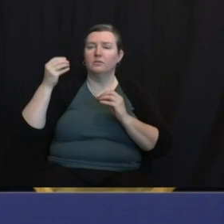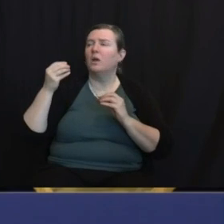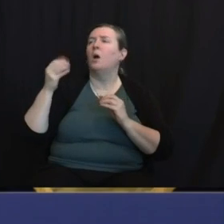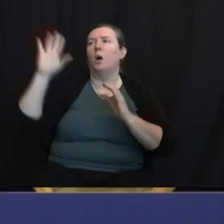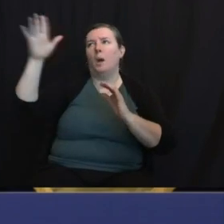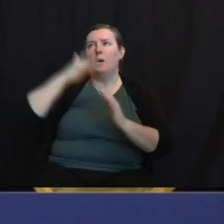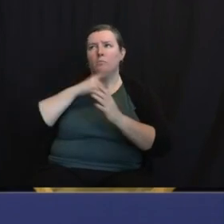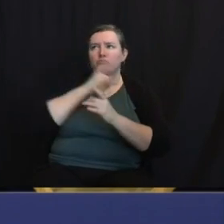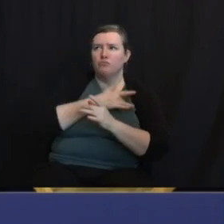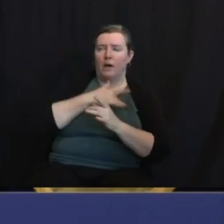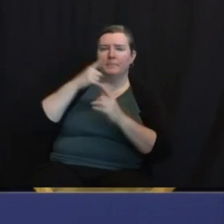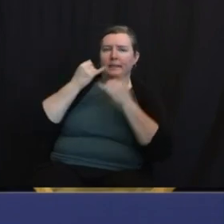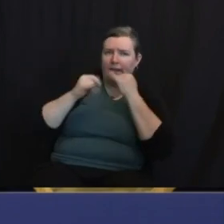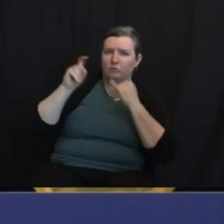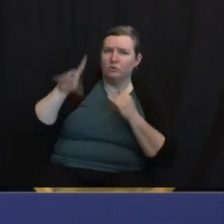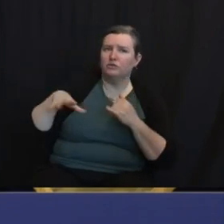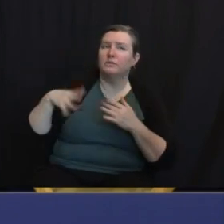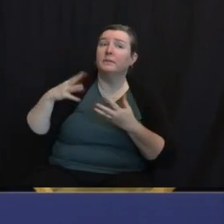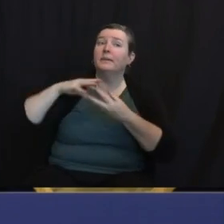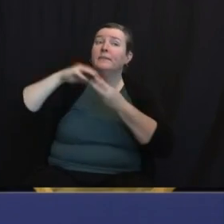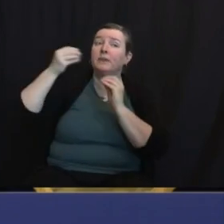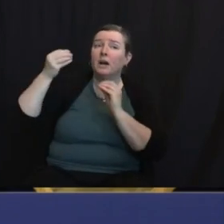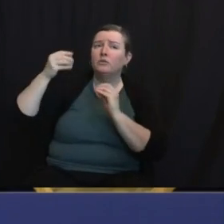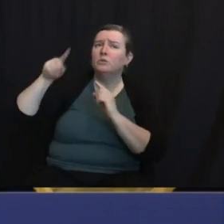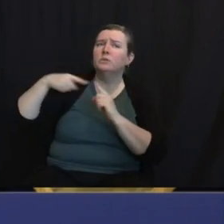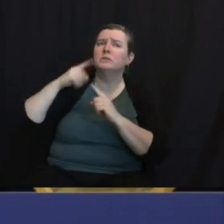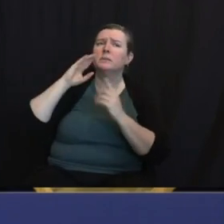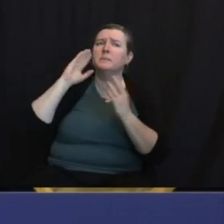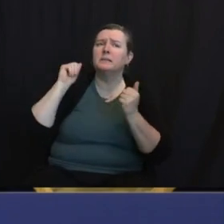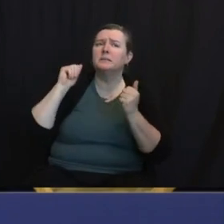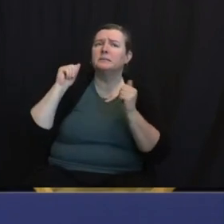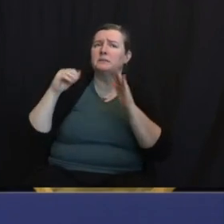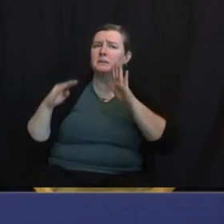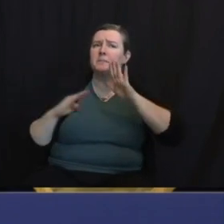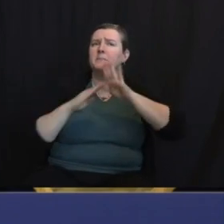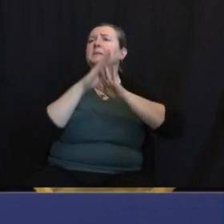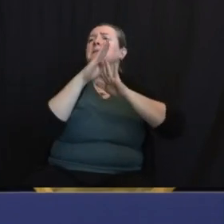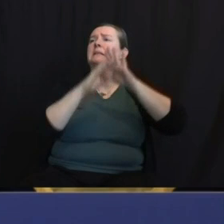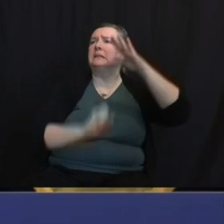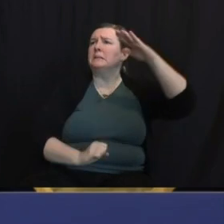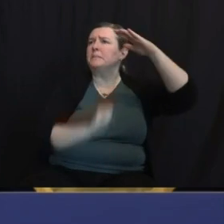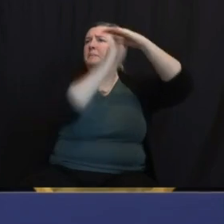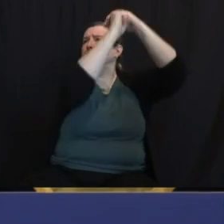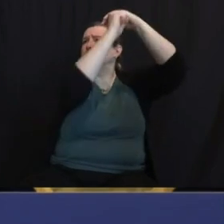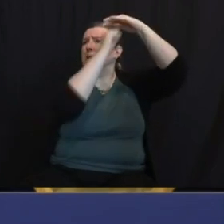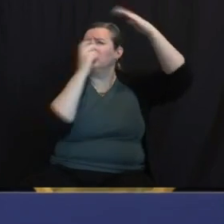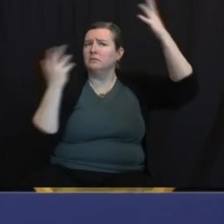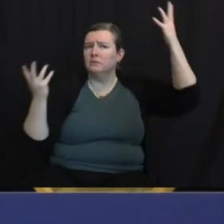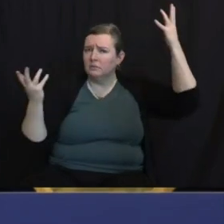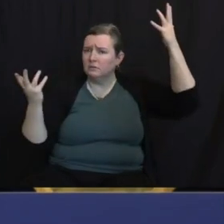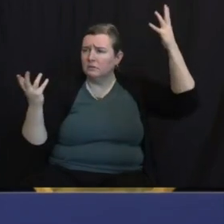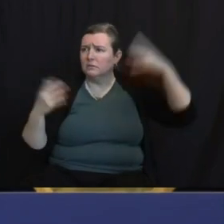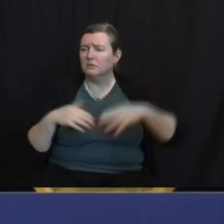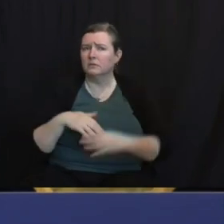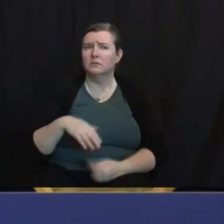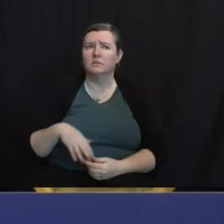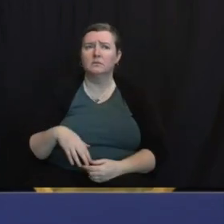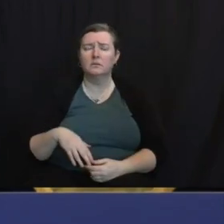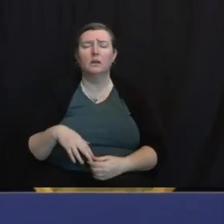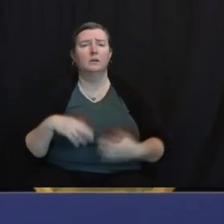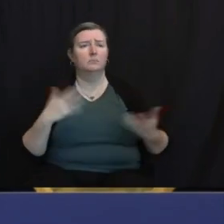to peak, and what would those numbers look like with the variants? All good. I don't anticipate